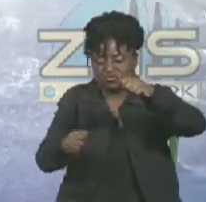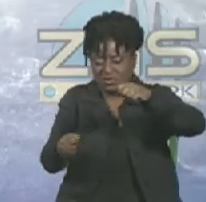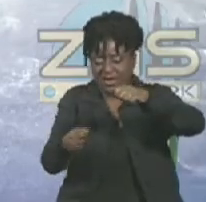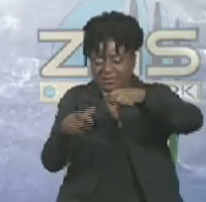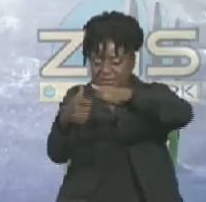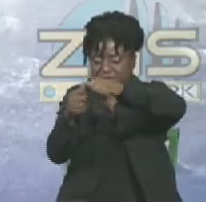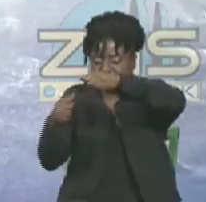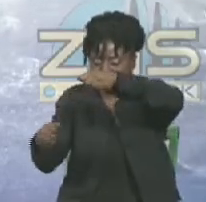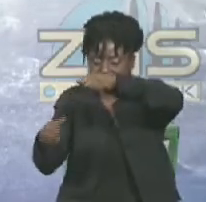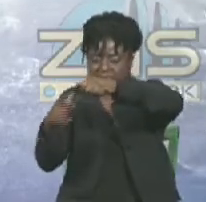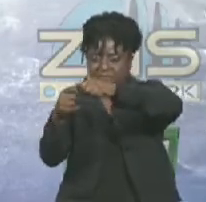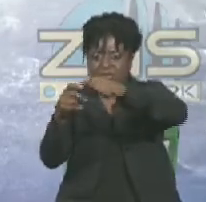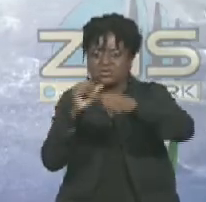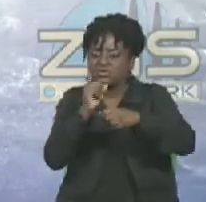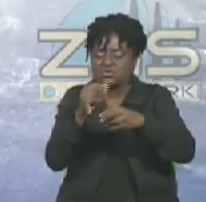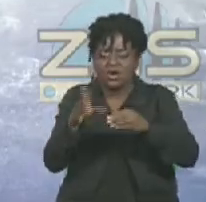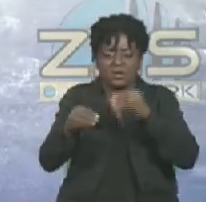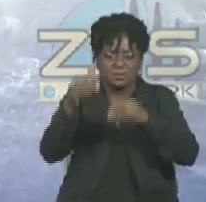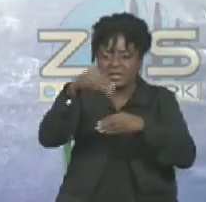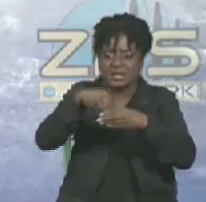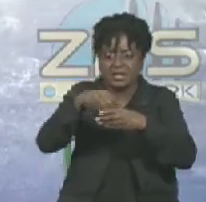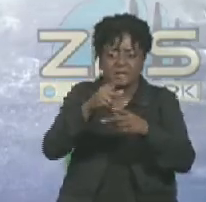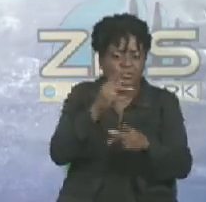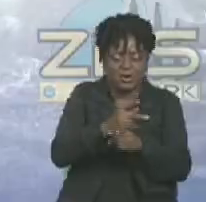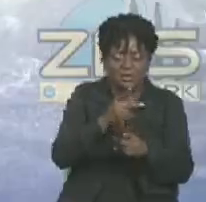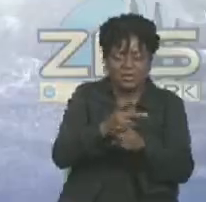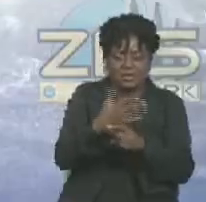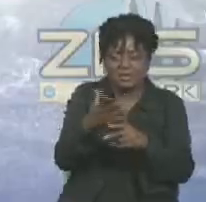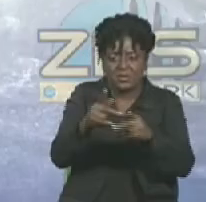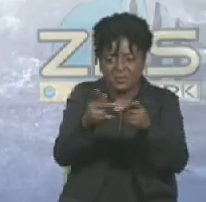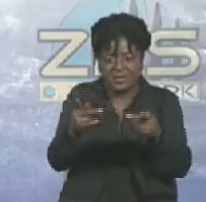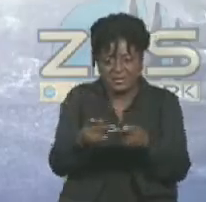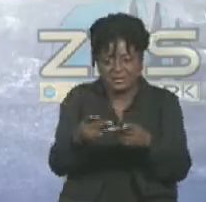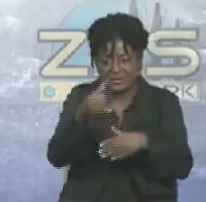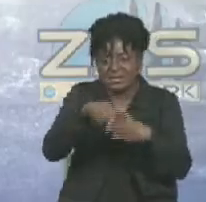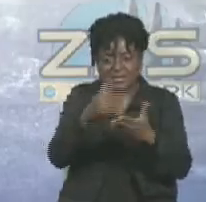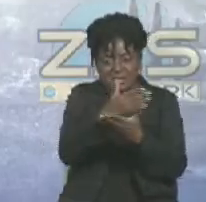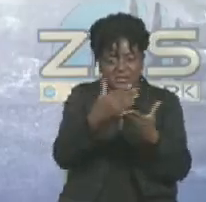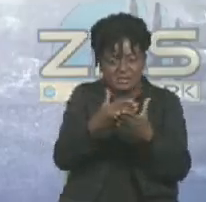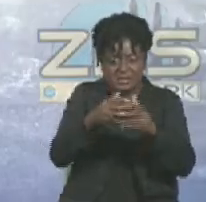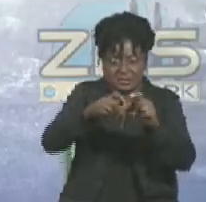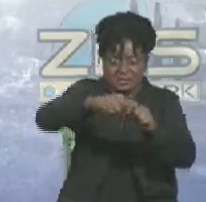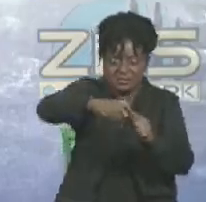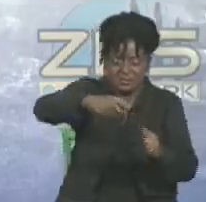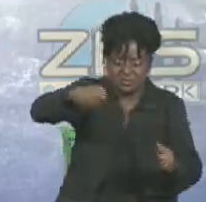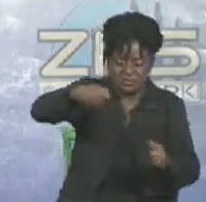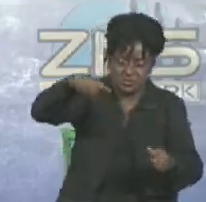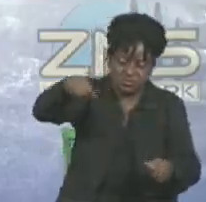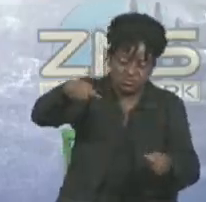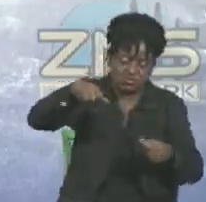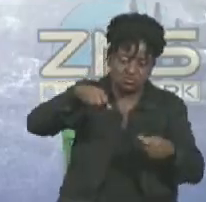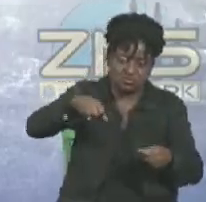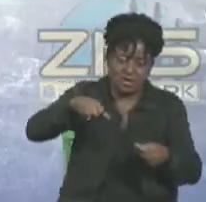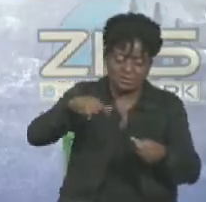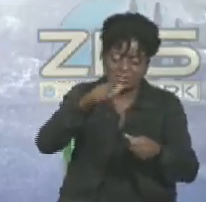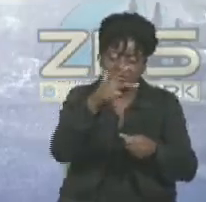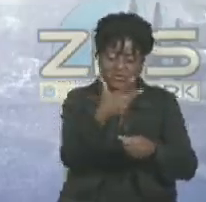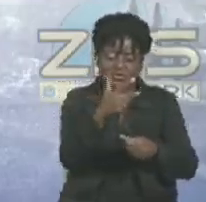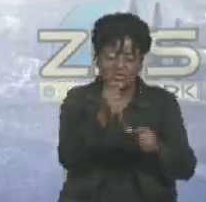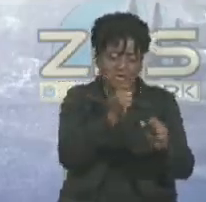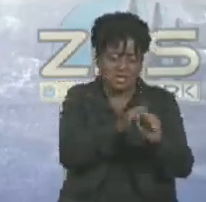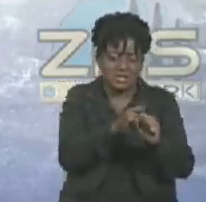placed in properly. There were places for, in some straps, 3 nails and